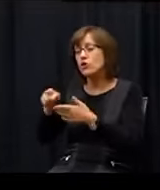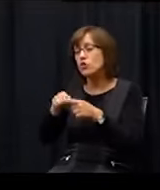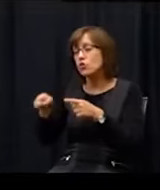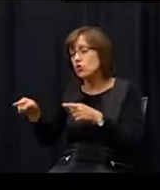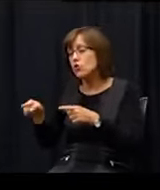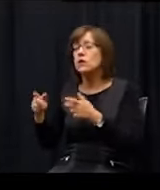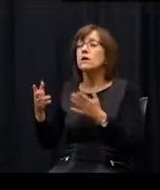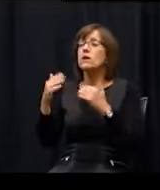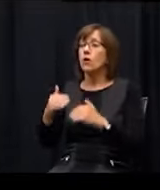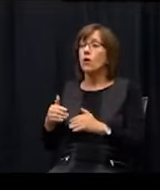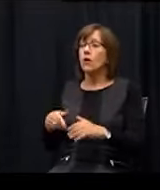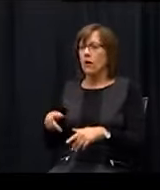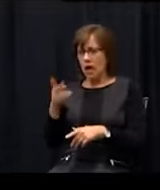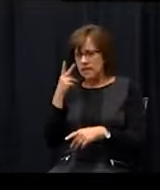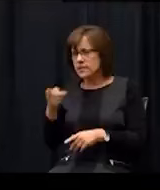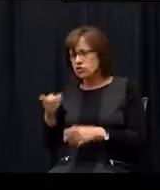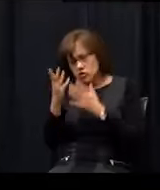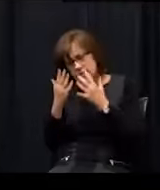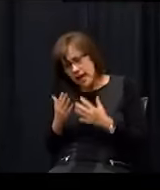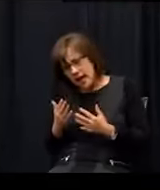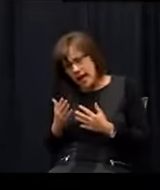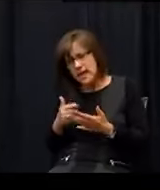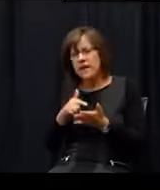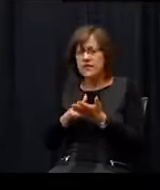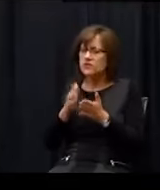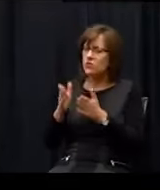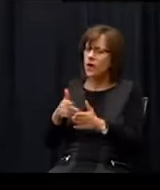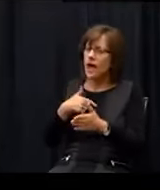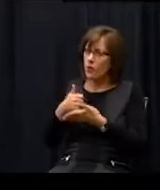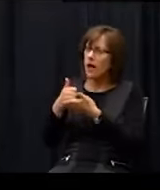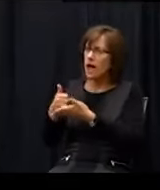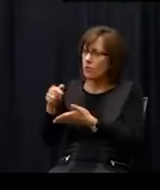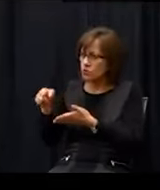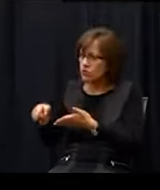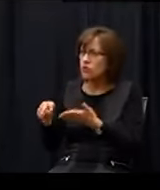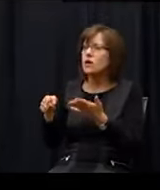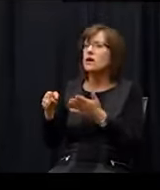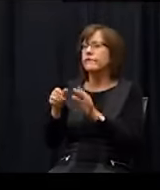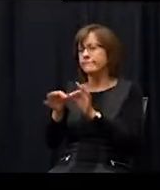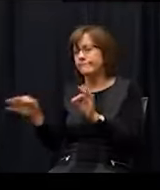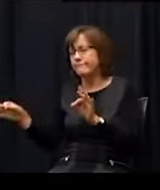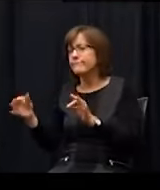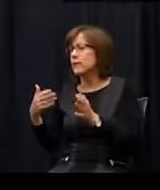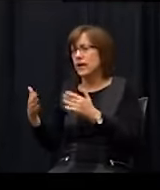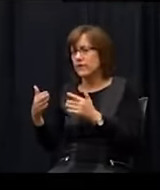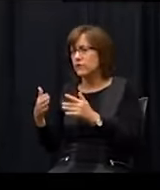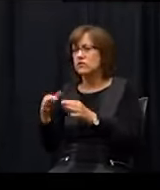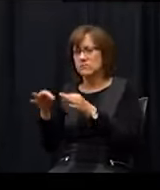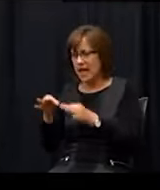that she sees that and hears that we get it, it's helped curb a little bit of the